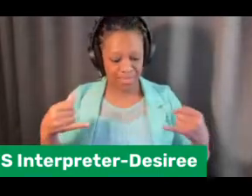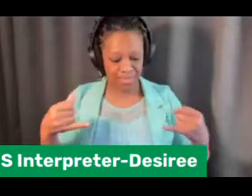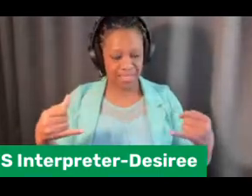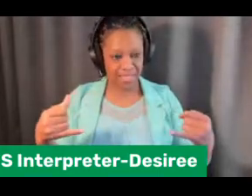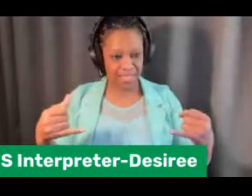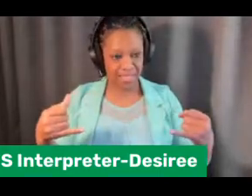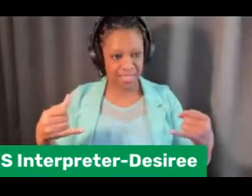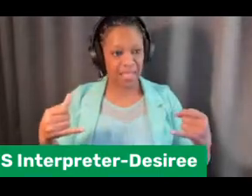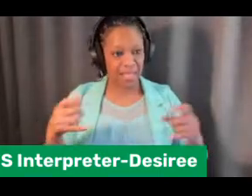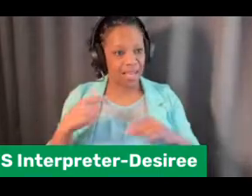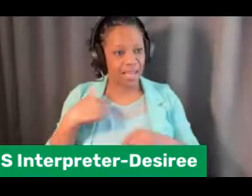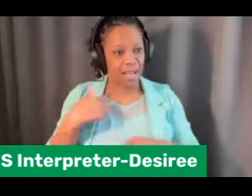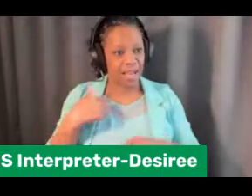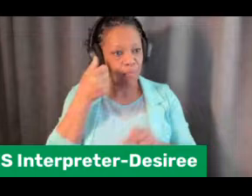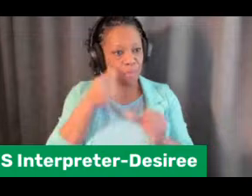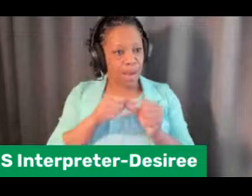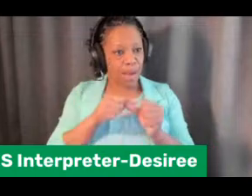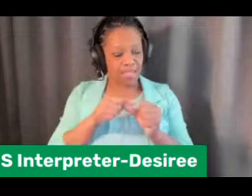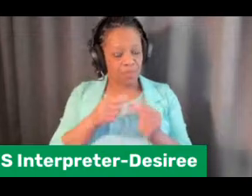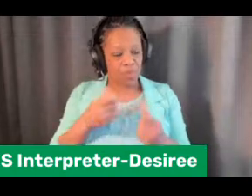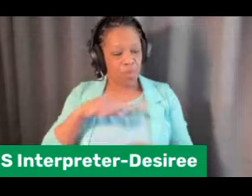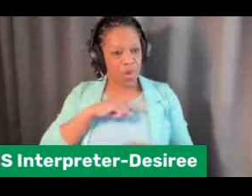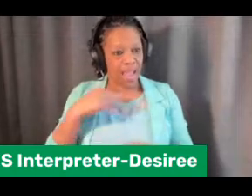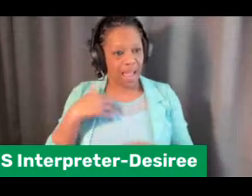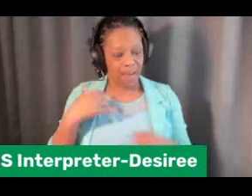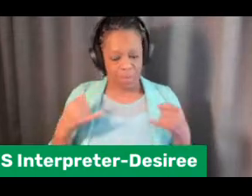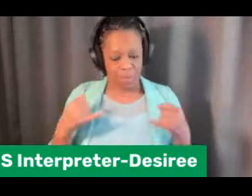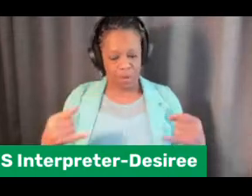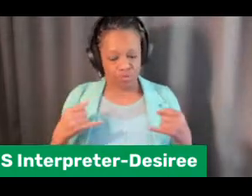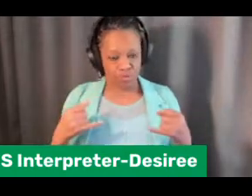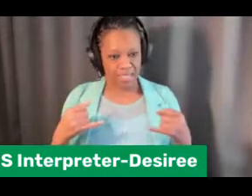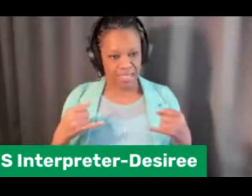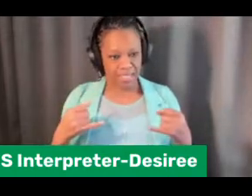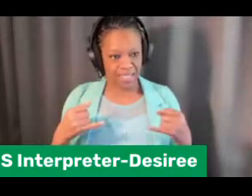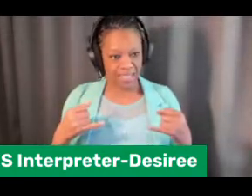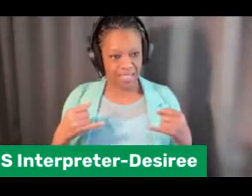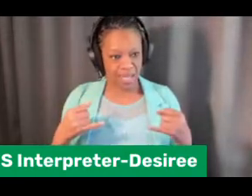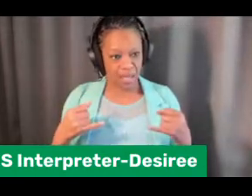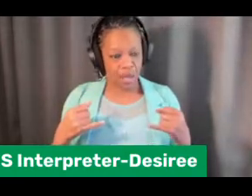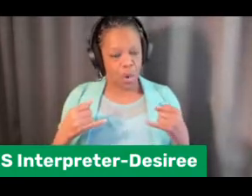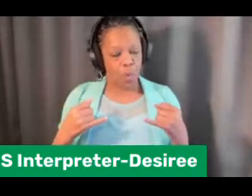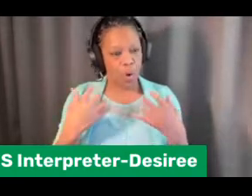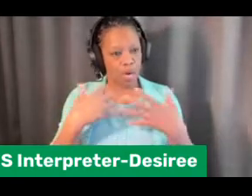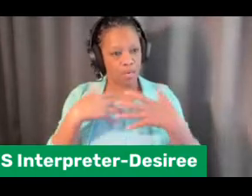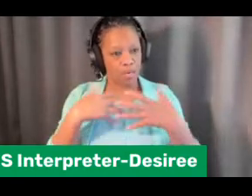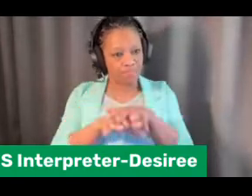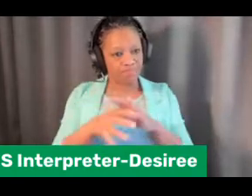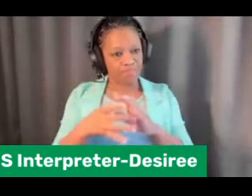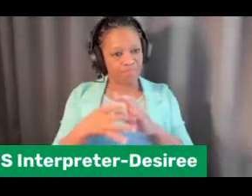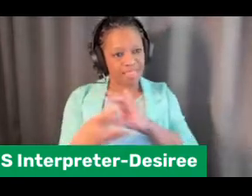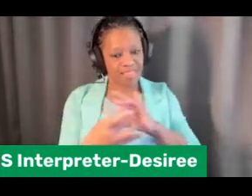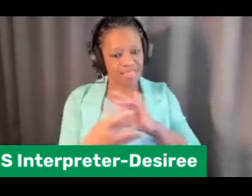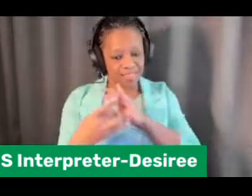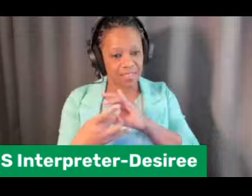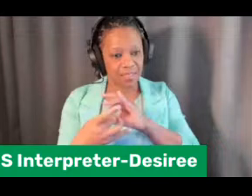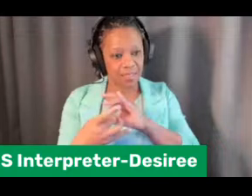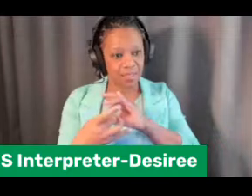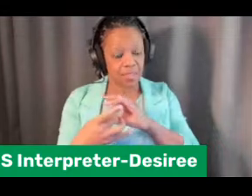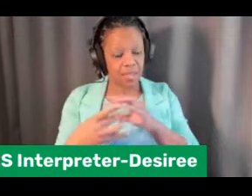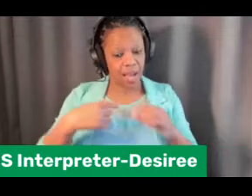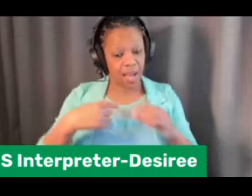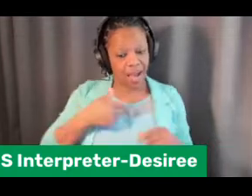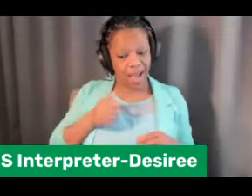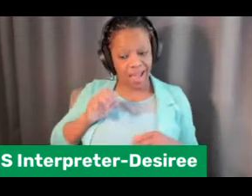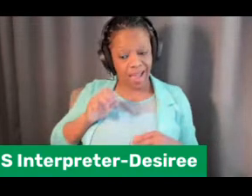inextricable boundedness to each other. The ways that we are because we are. I am because you are.